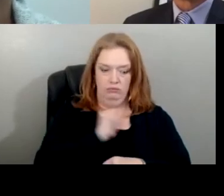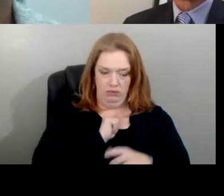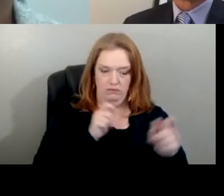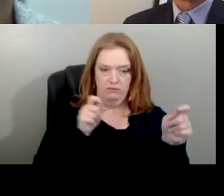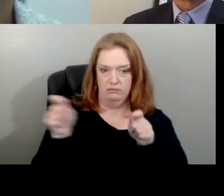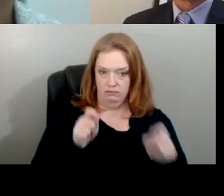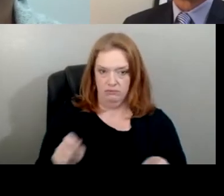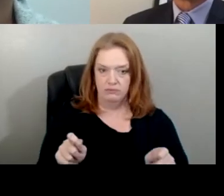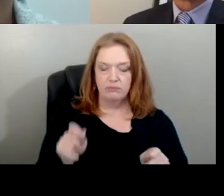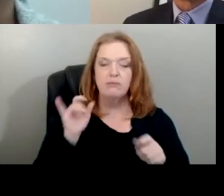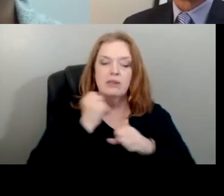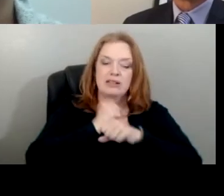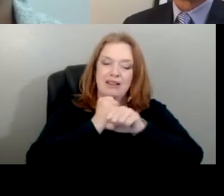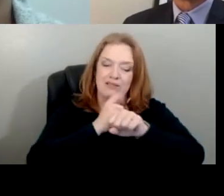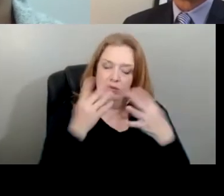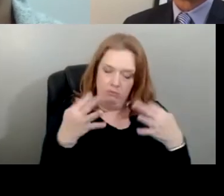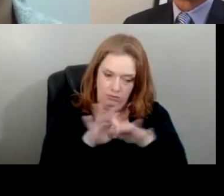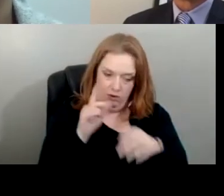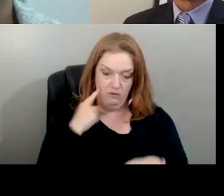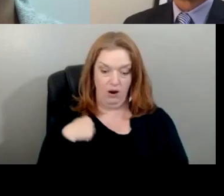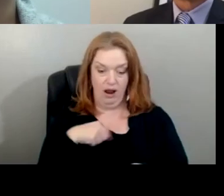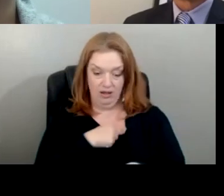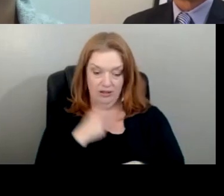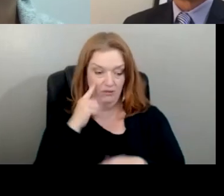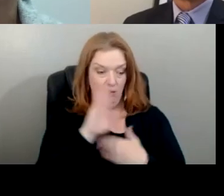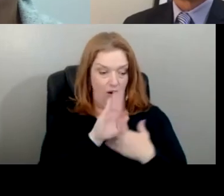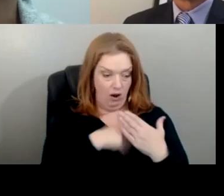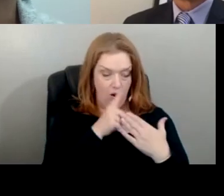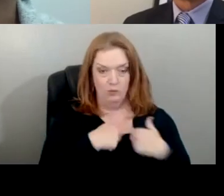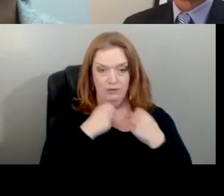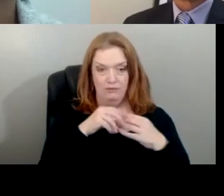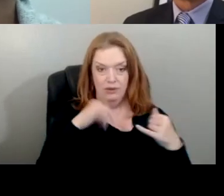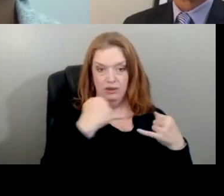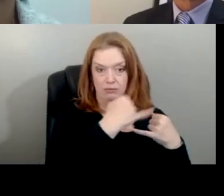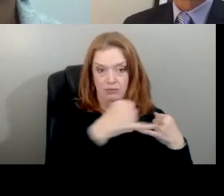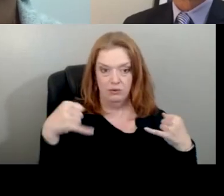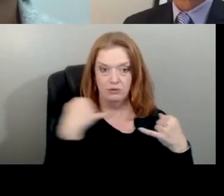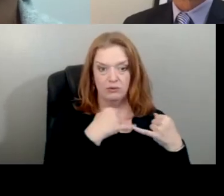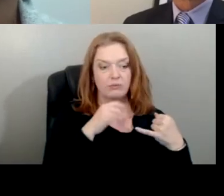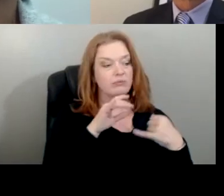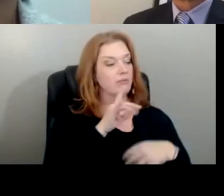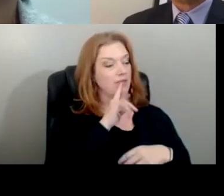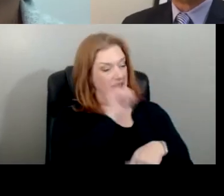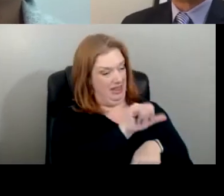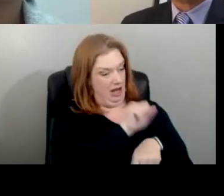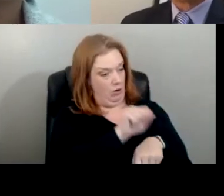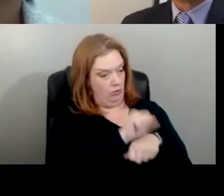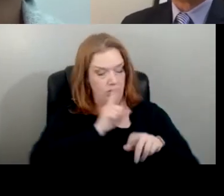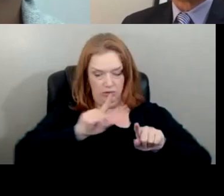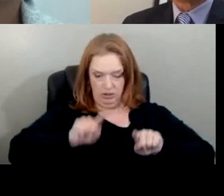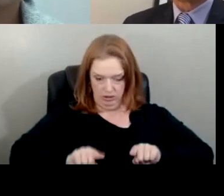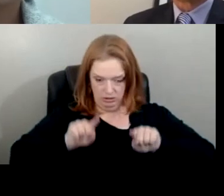for everybody who lives within those boundaries. And this actually is a parallel to victims advocates providers. The tribal